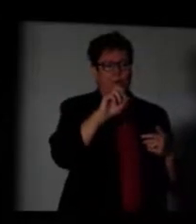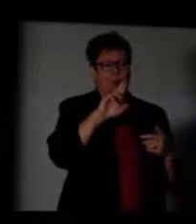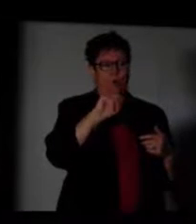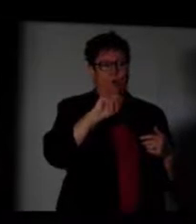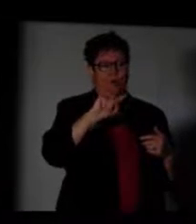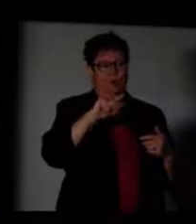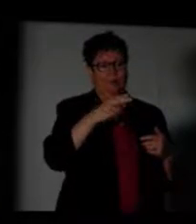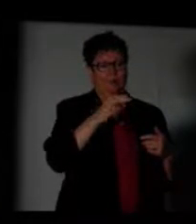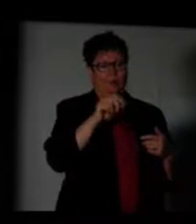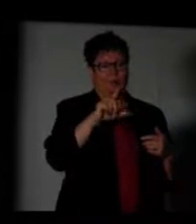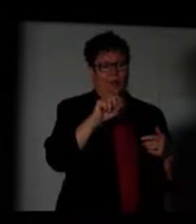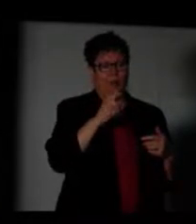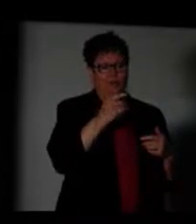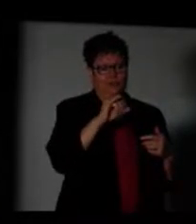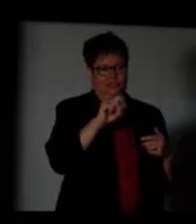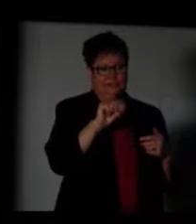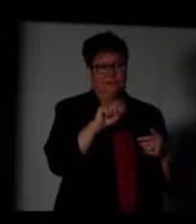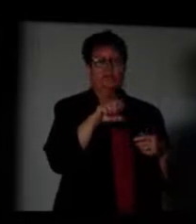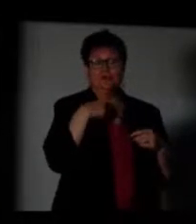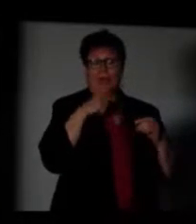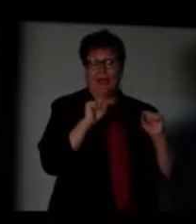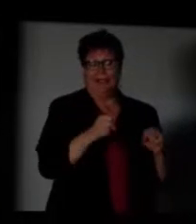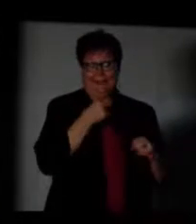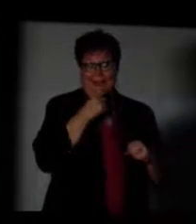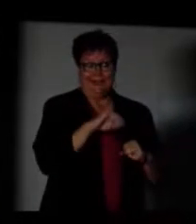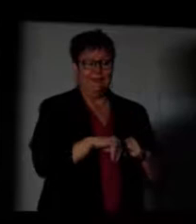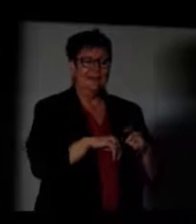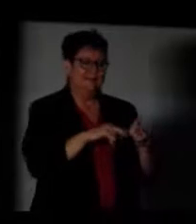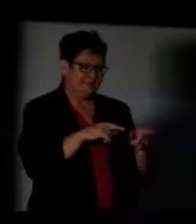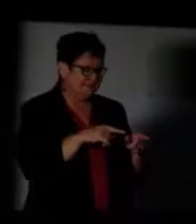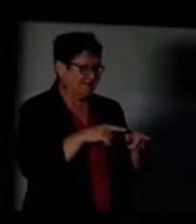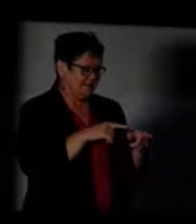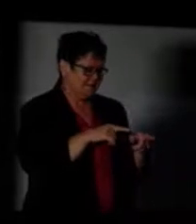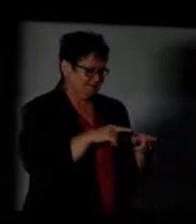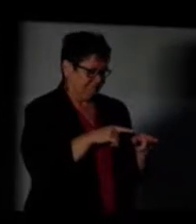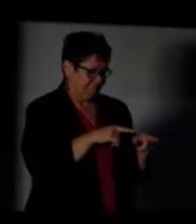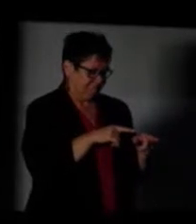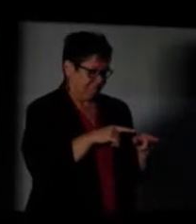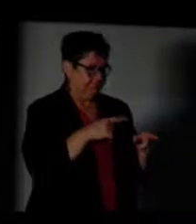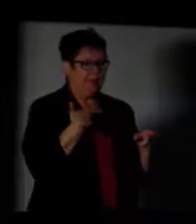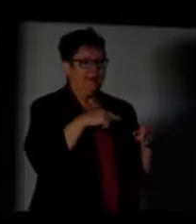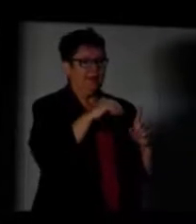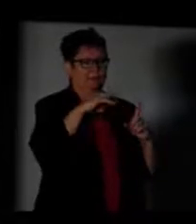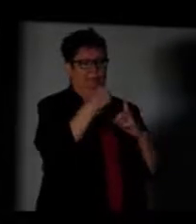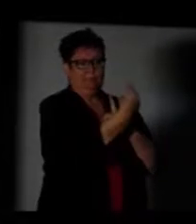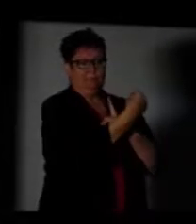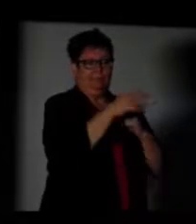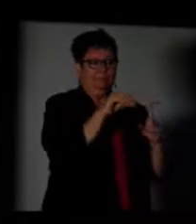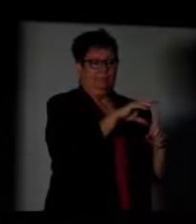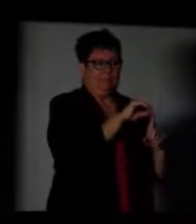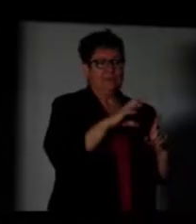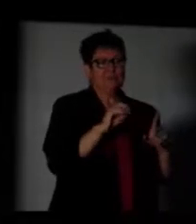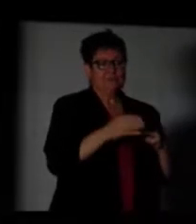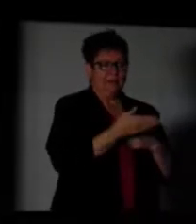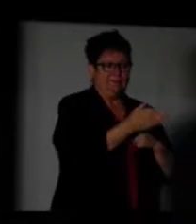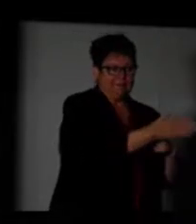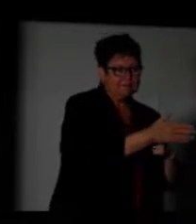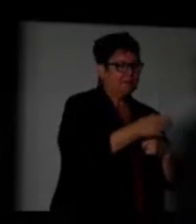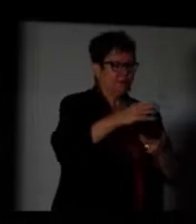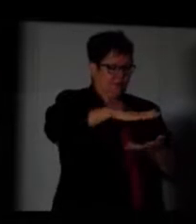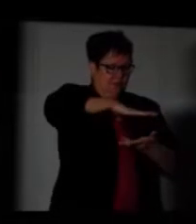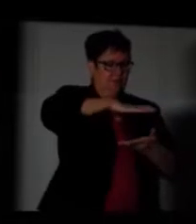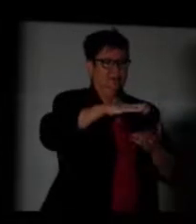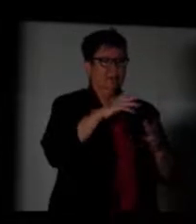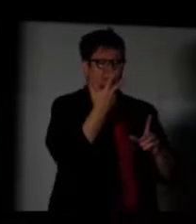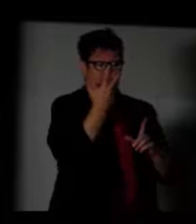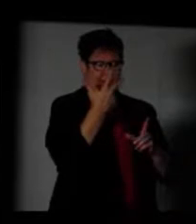this. Botanical collections are not so different from that. You get a flower, you get a nice three-dimensional plant, and you crush it down to a two-dimensional